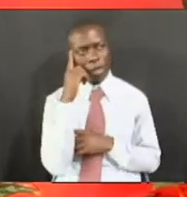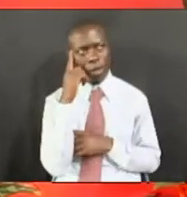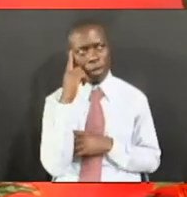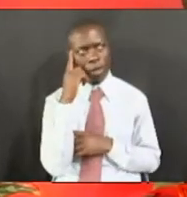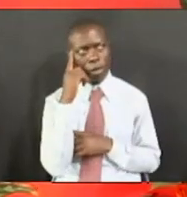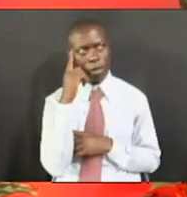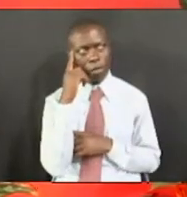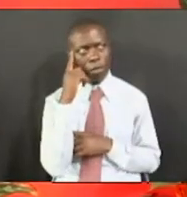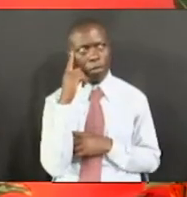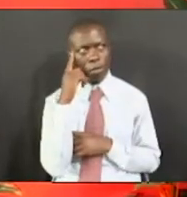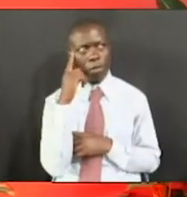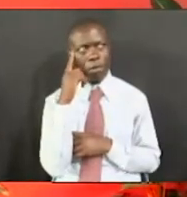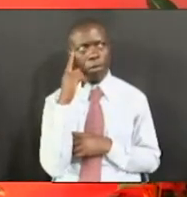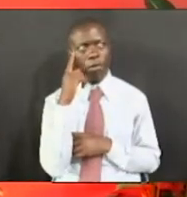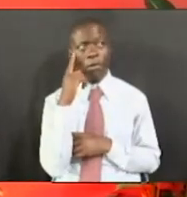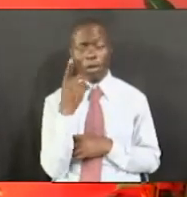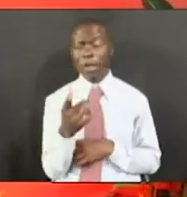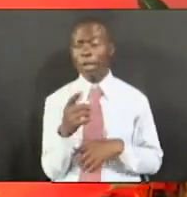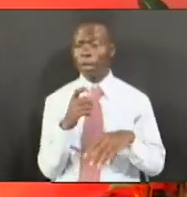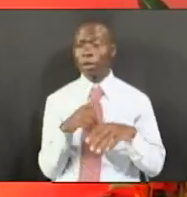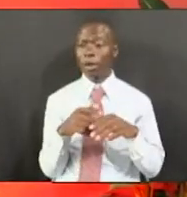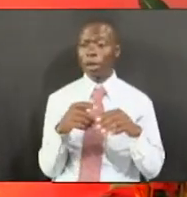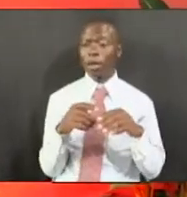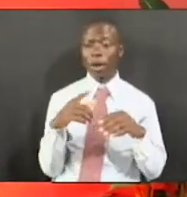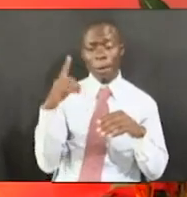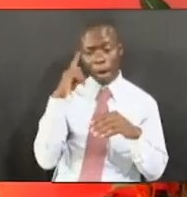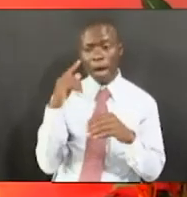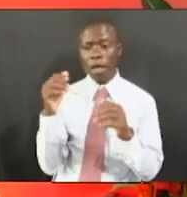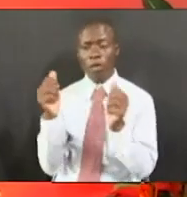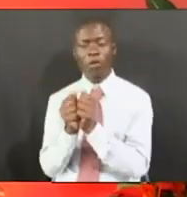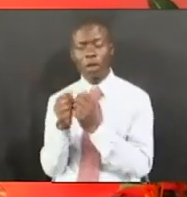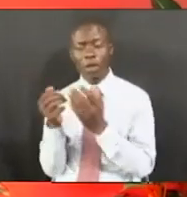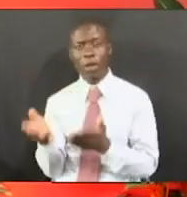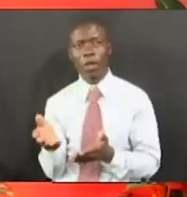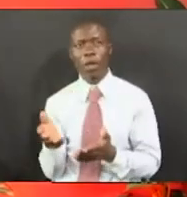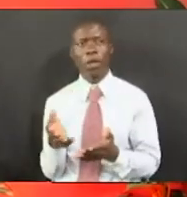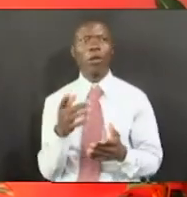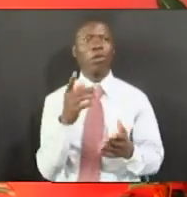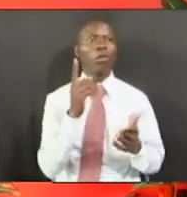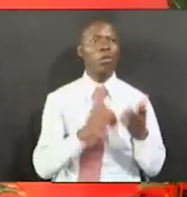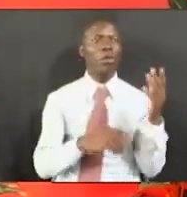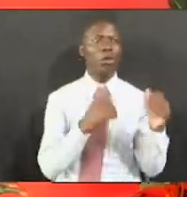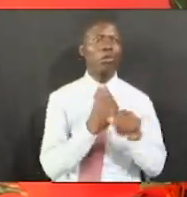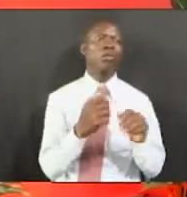mean, the text we read together. The byways were deserted.